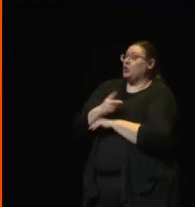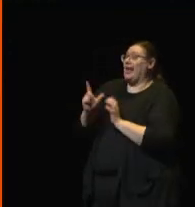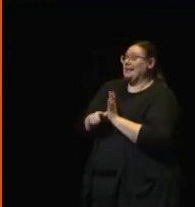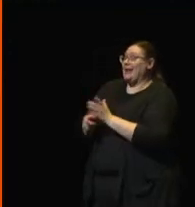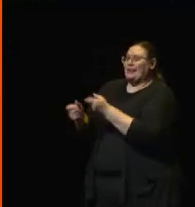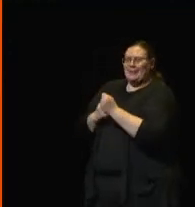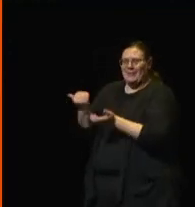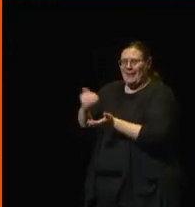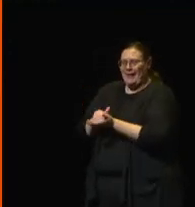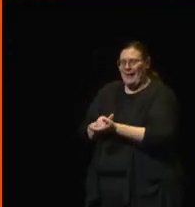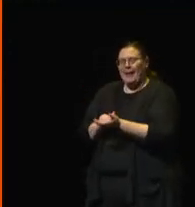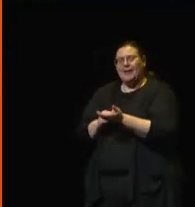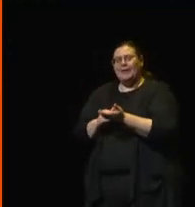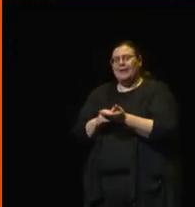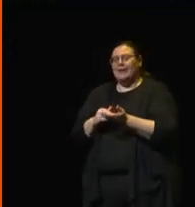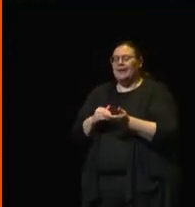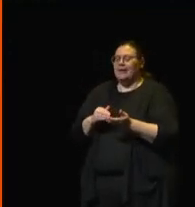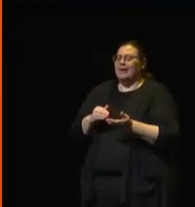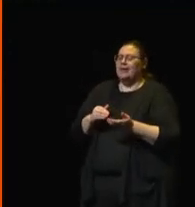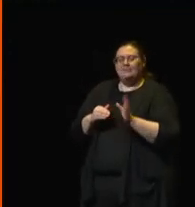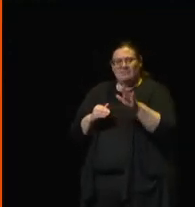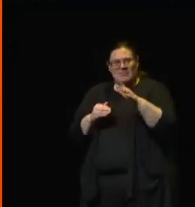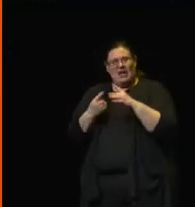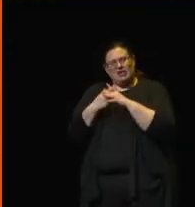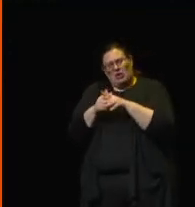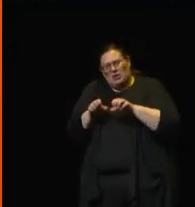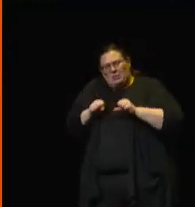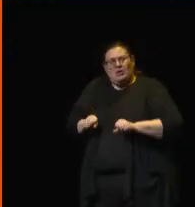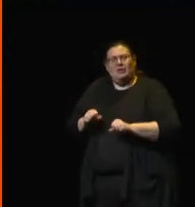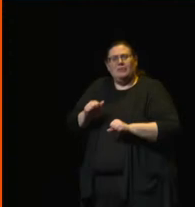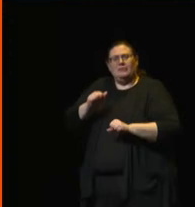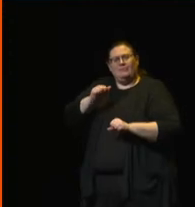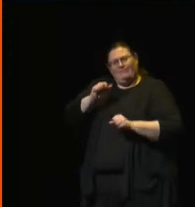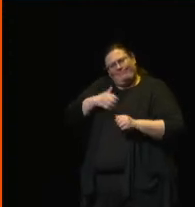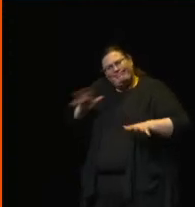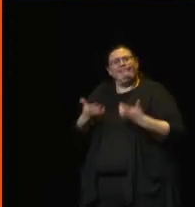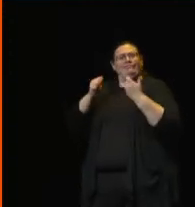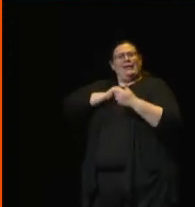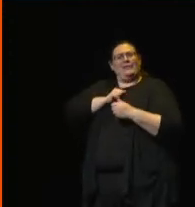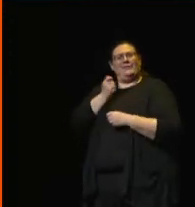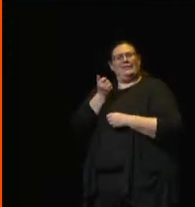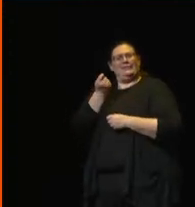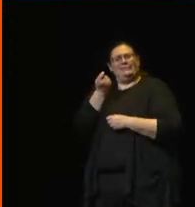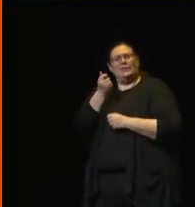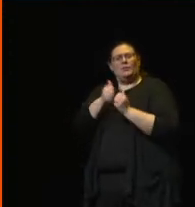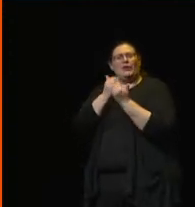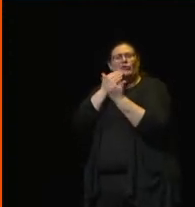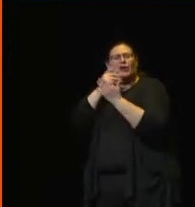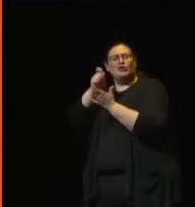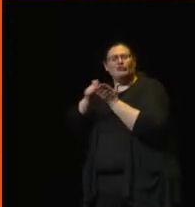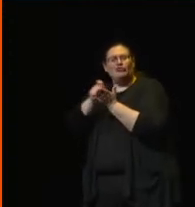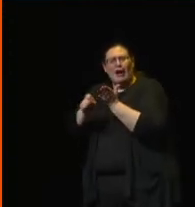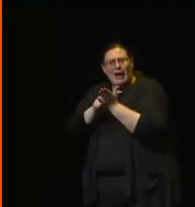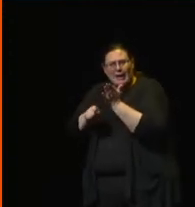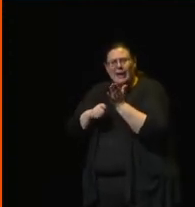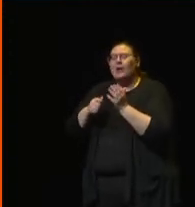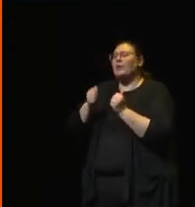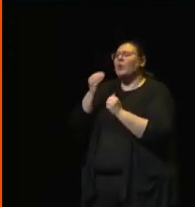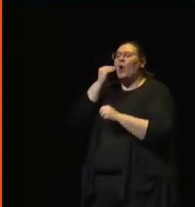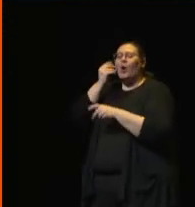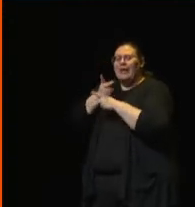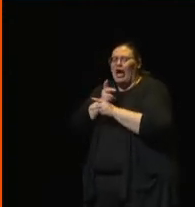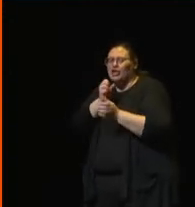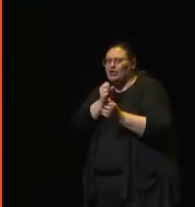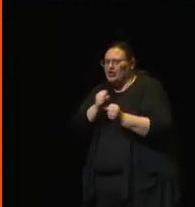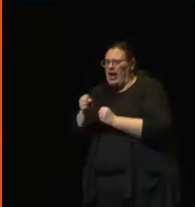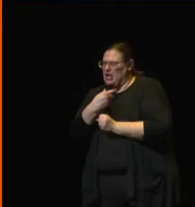Ady. "I began to pull myself up yesterday with a little gratitude writing, and I have the seed of an idea for a home care strategy. We'll write it